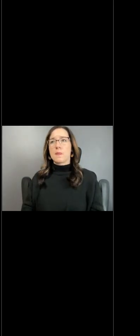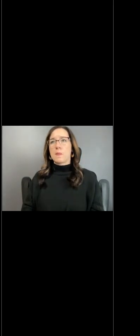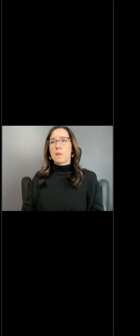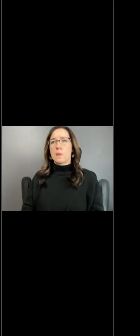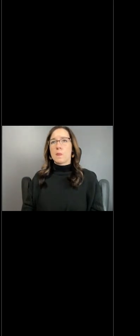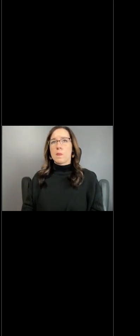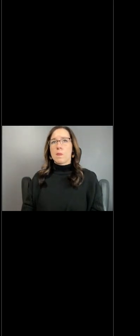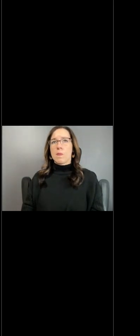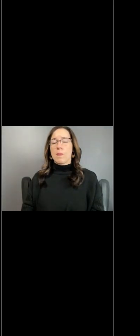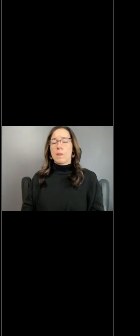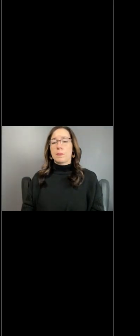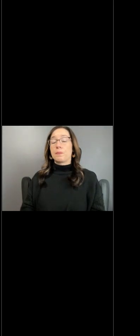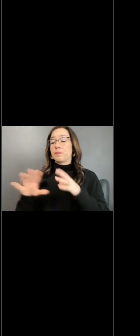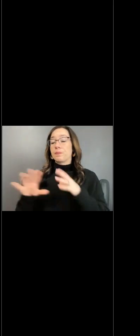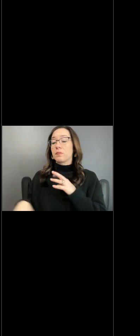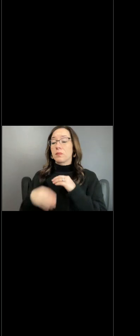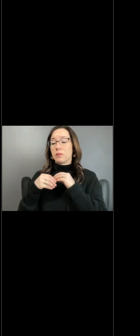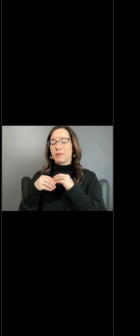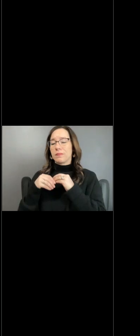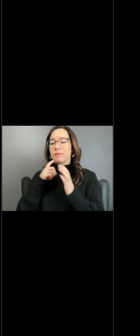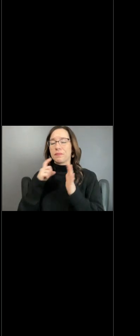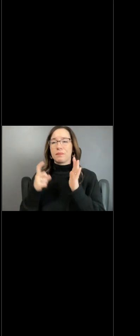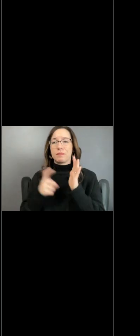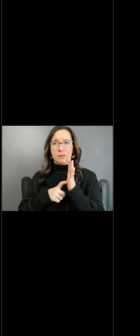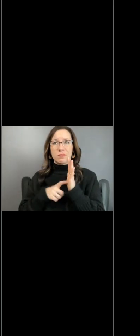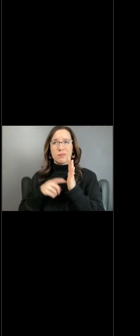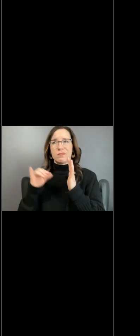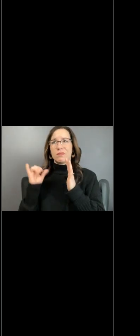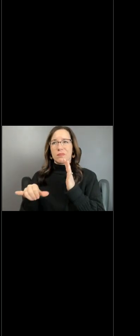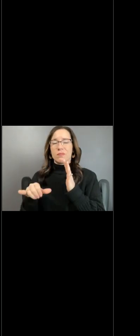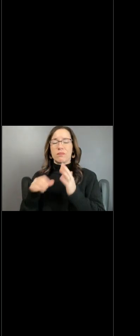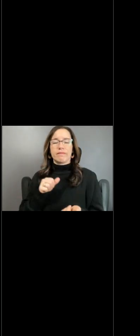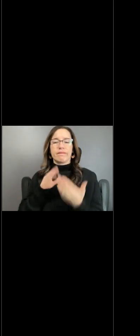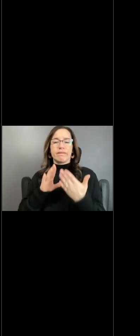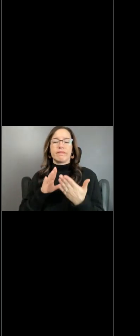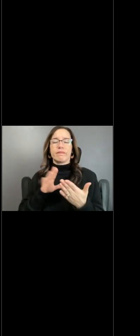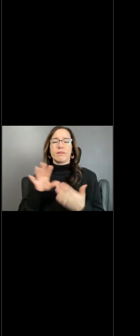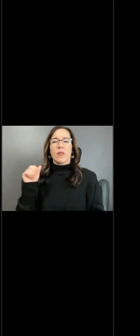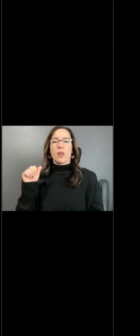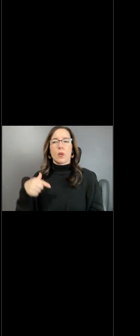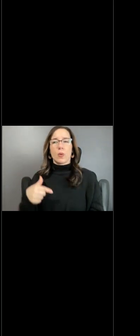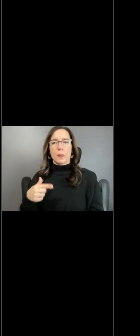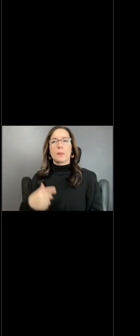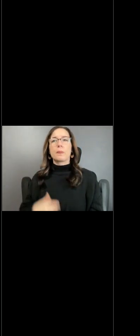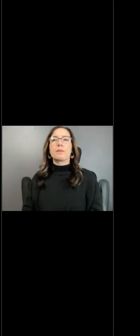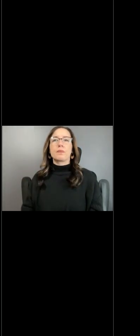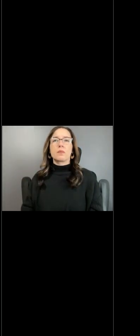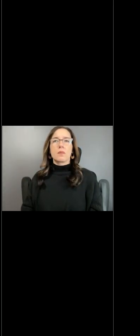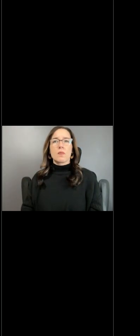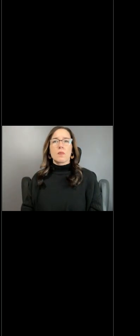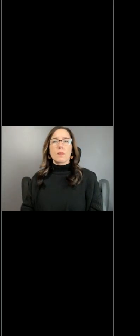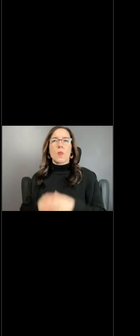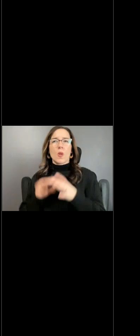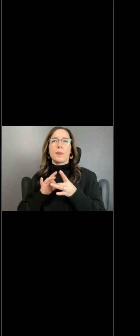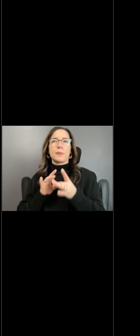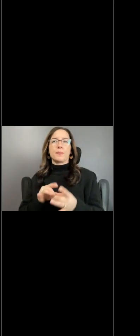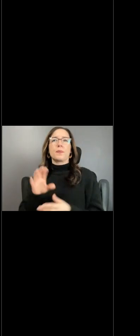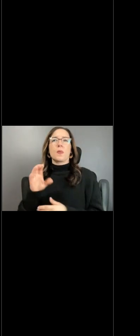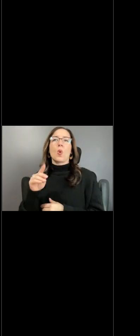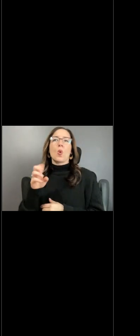The supplemental notice addresses frequently asked questions concerning the Code of